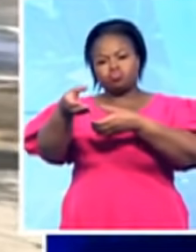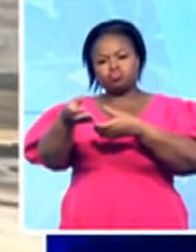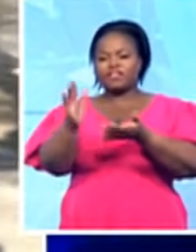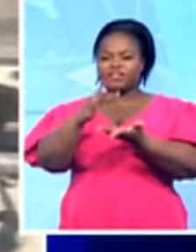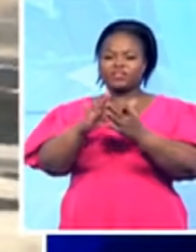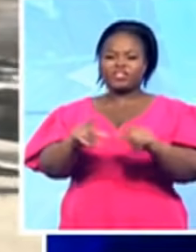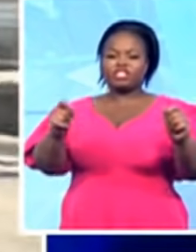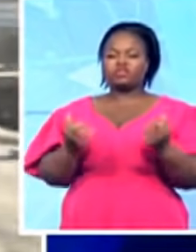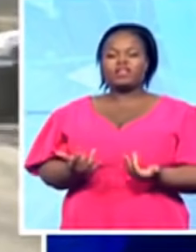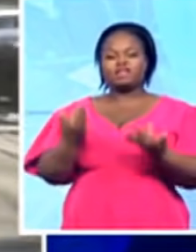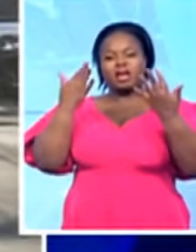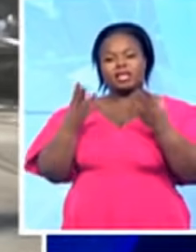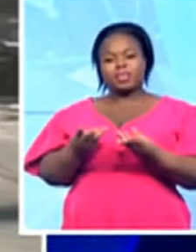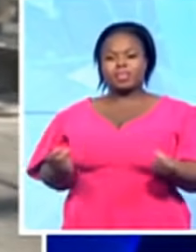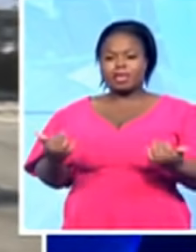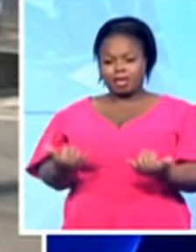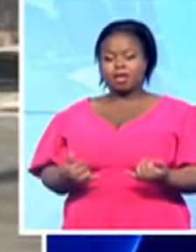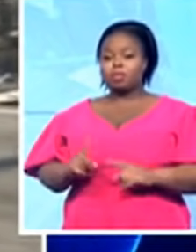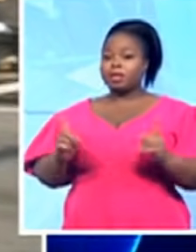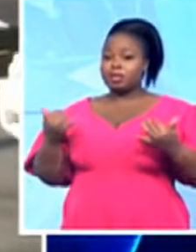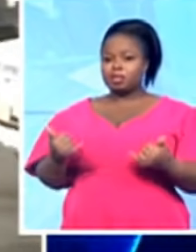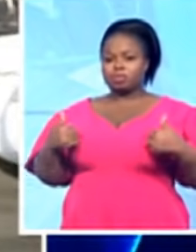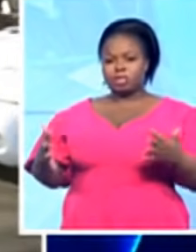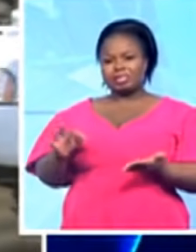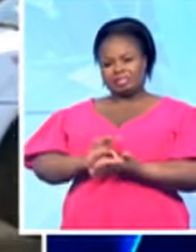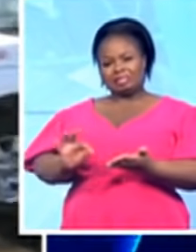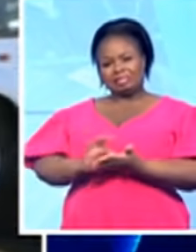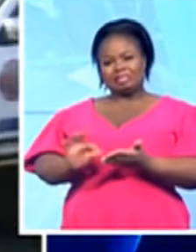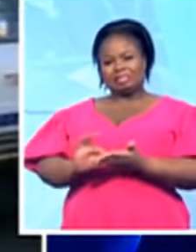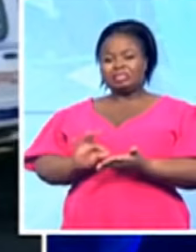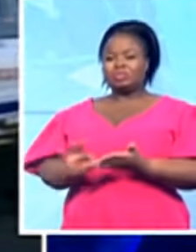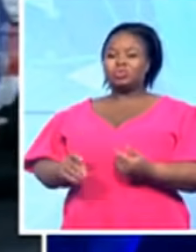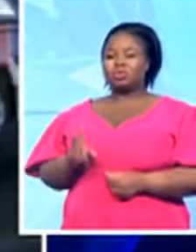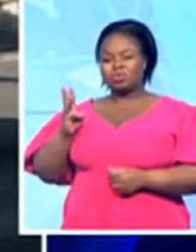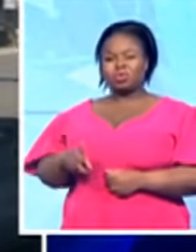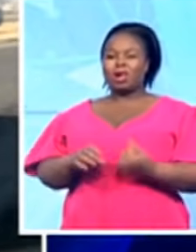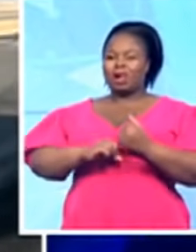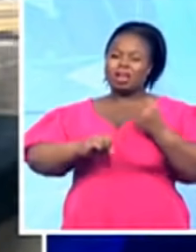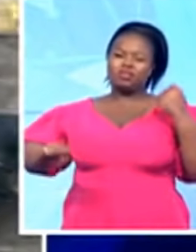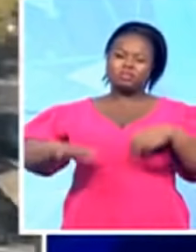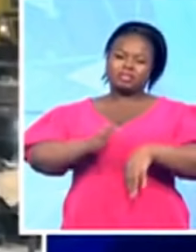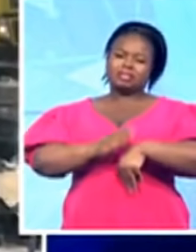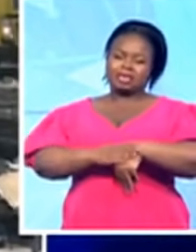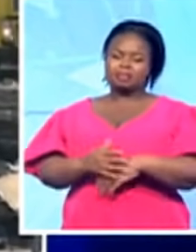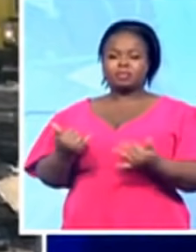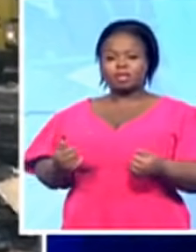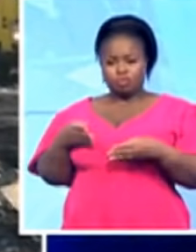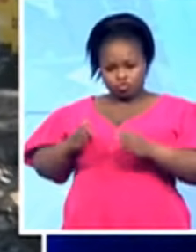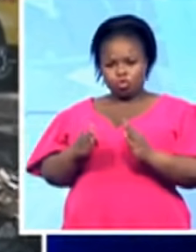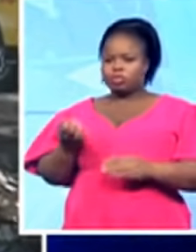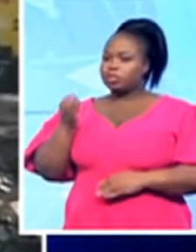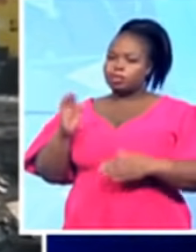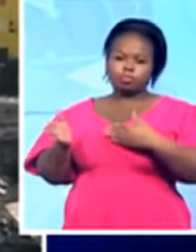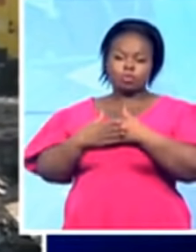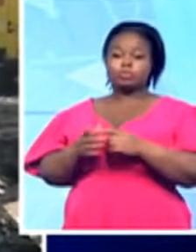cleanup operations are quite extensive, so that's going to be taking quite a bit of time. So the road is still closed. However, light motor vehicles